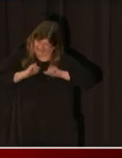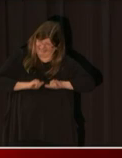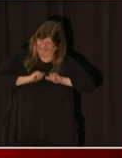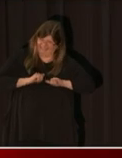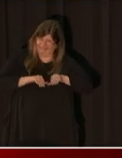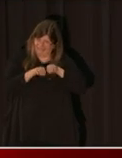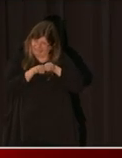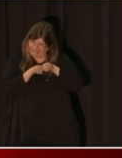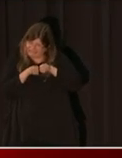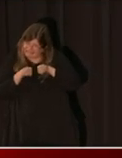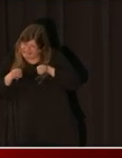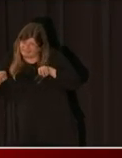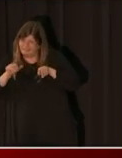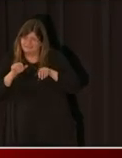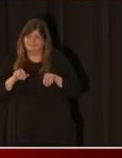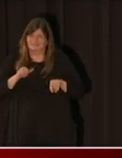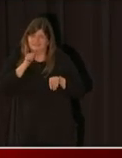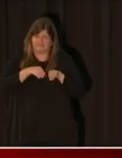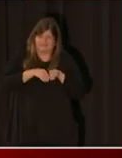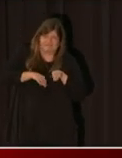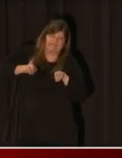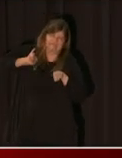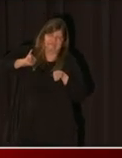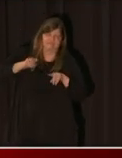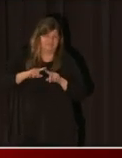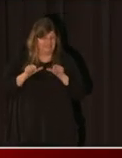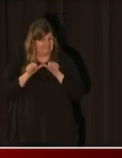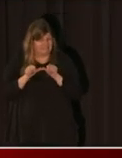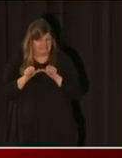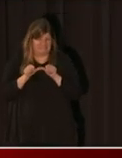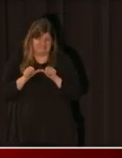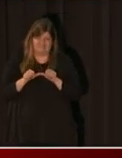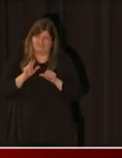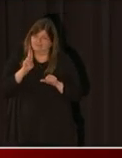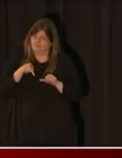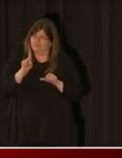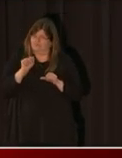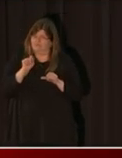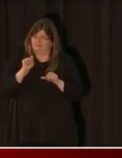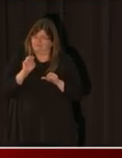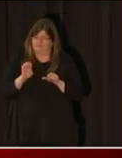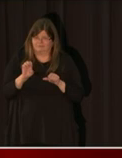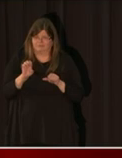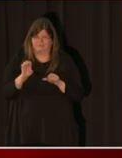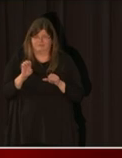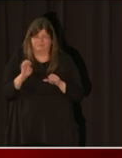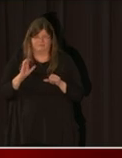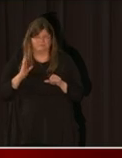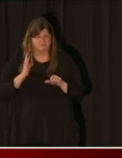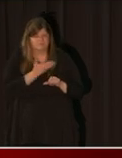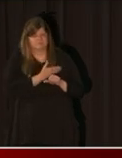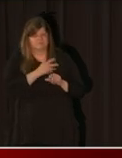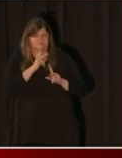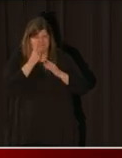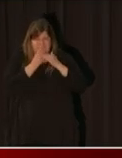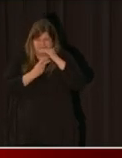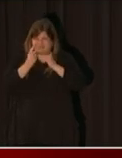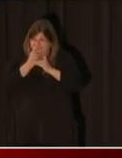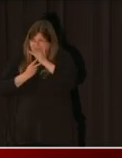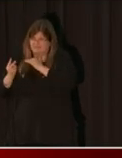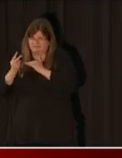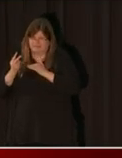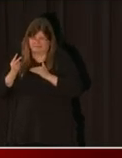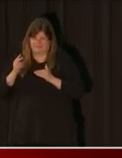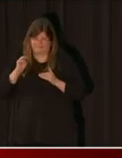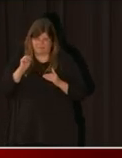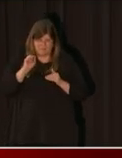We will continue to update all of our modeling to first